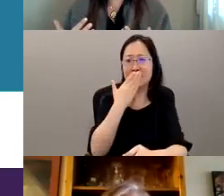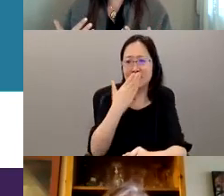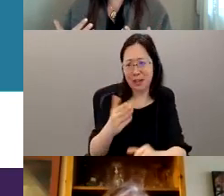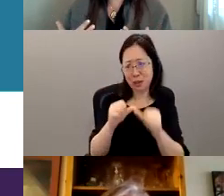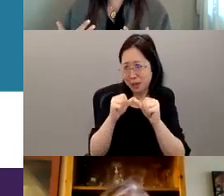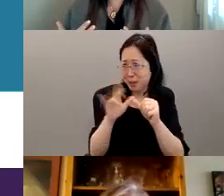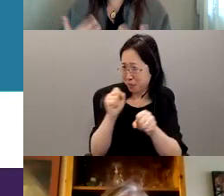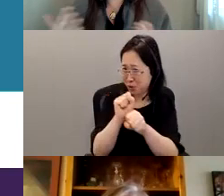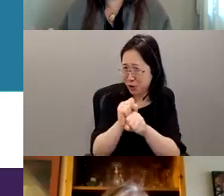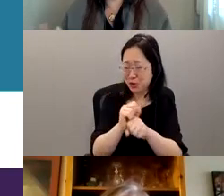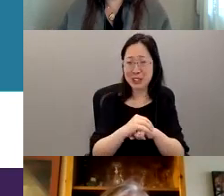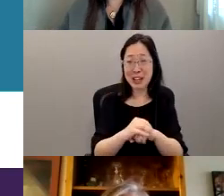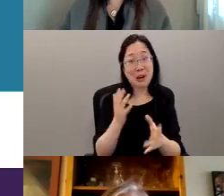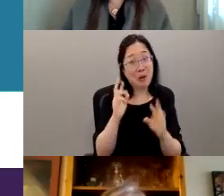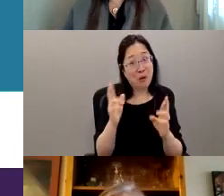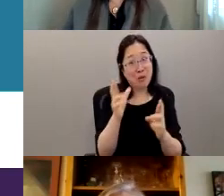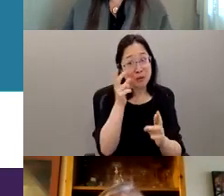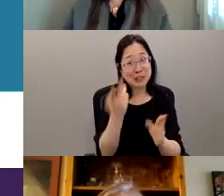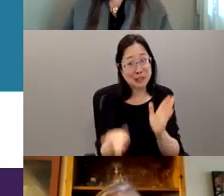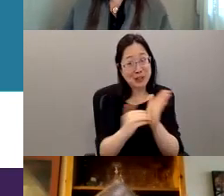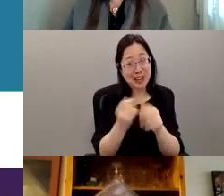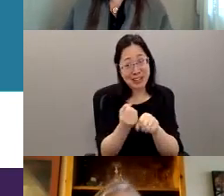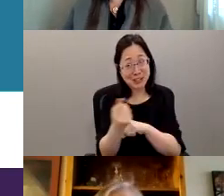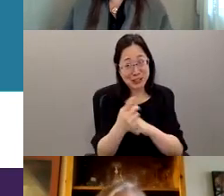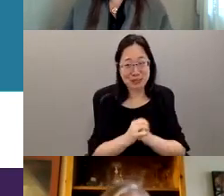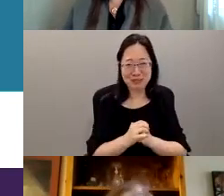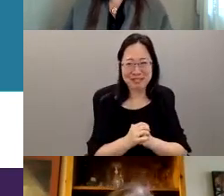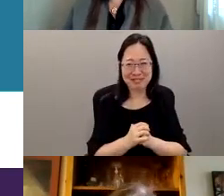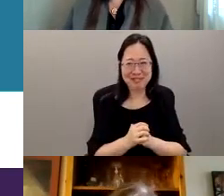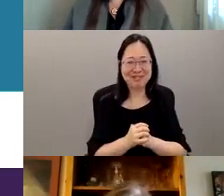we'll hopefully see you next year at the award ceremony.